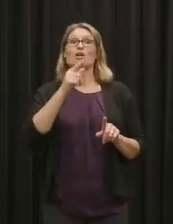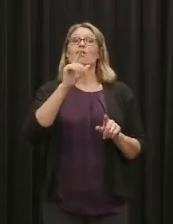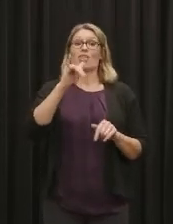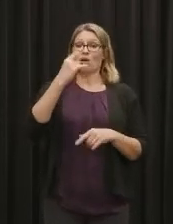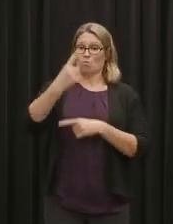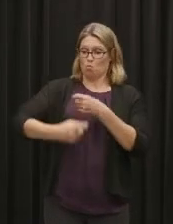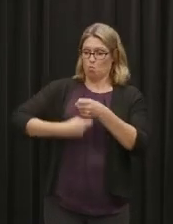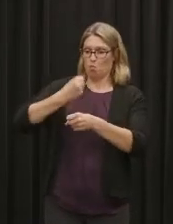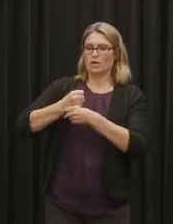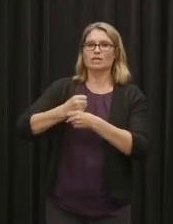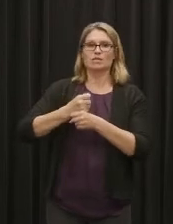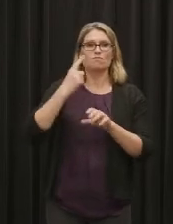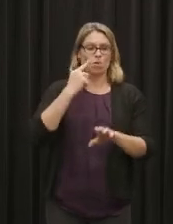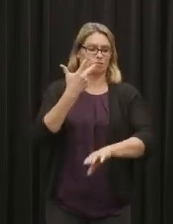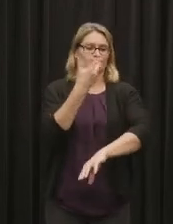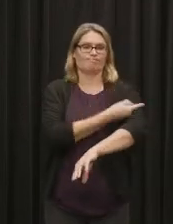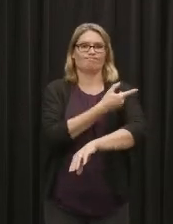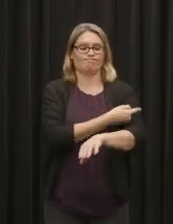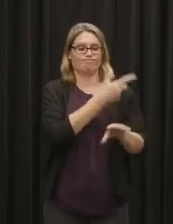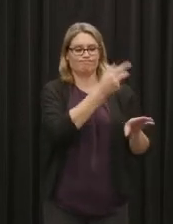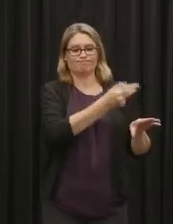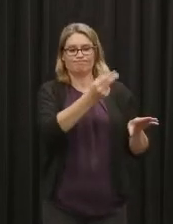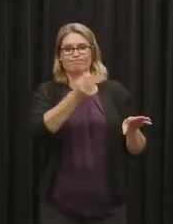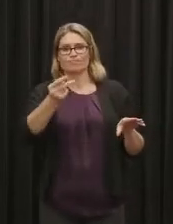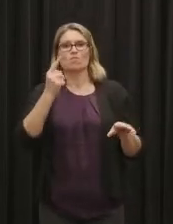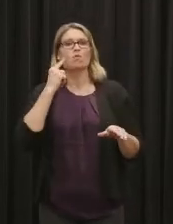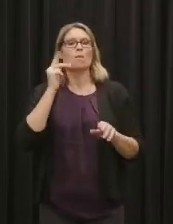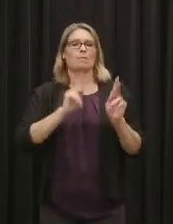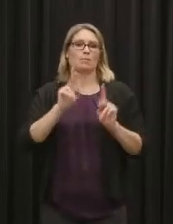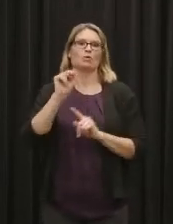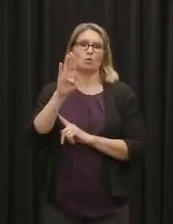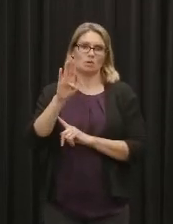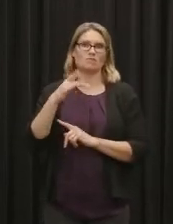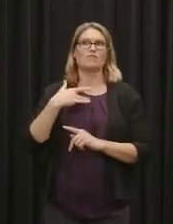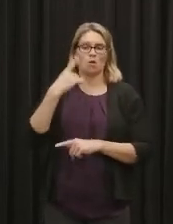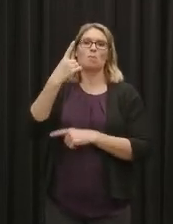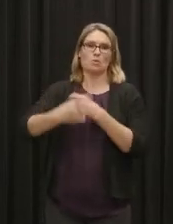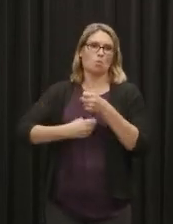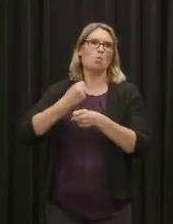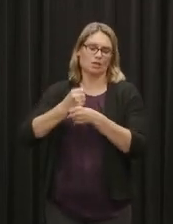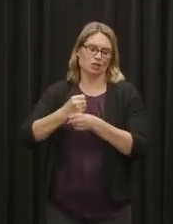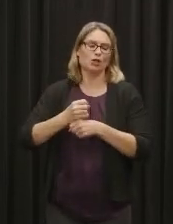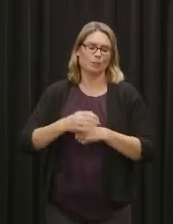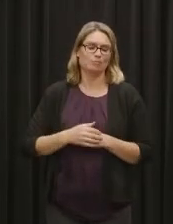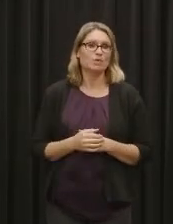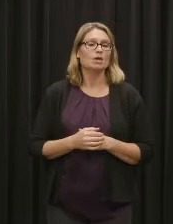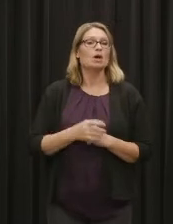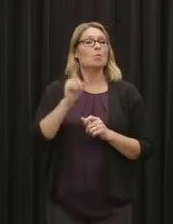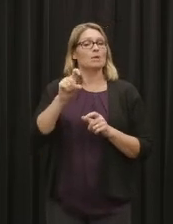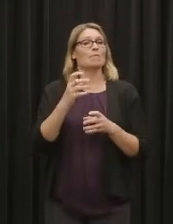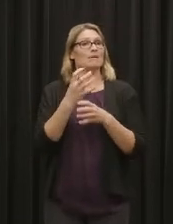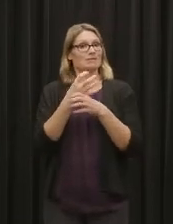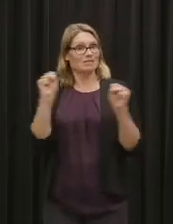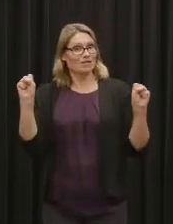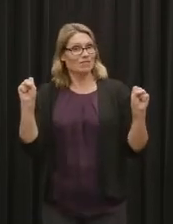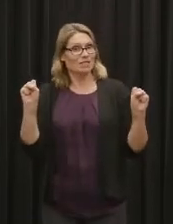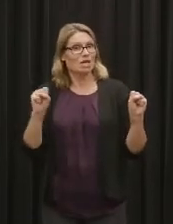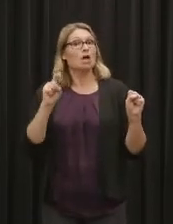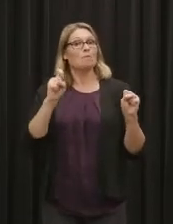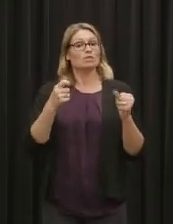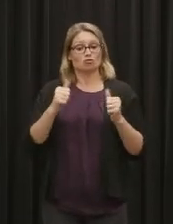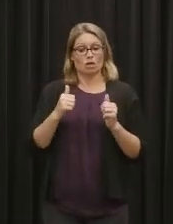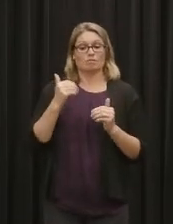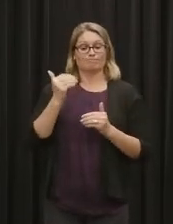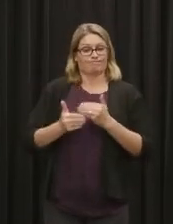and administer vaccines to all New Brunswickers, but they will be done safely and